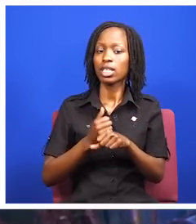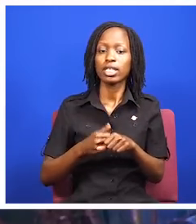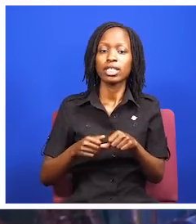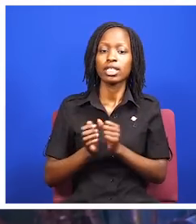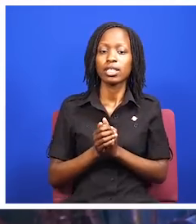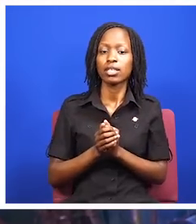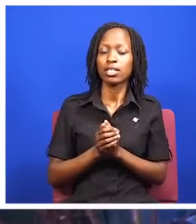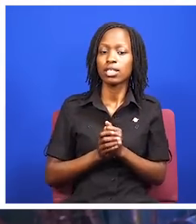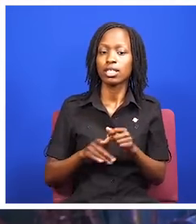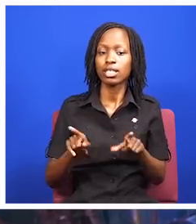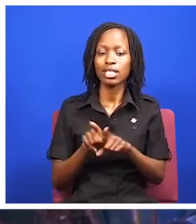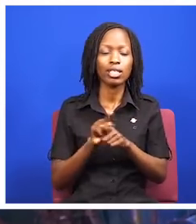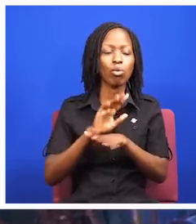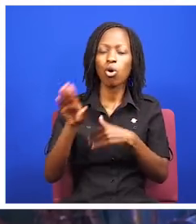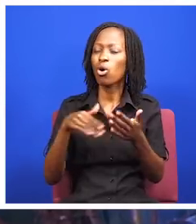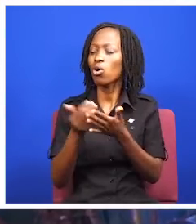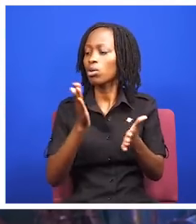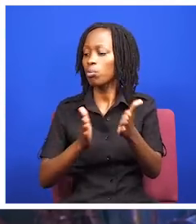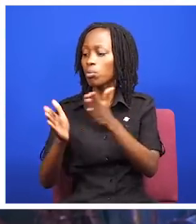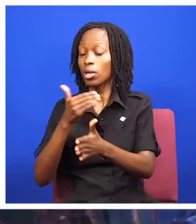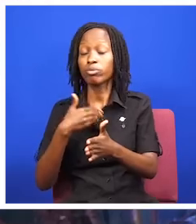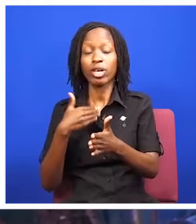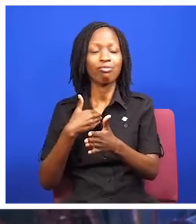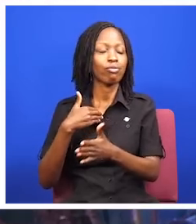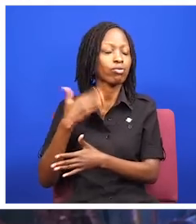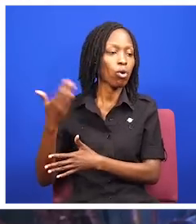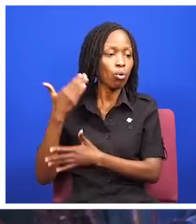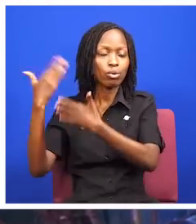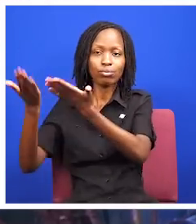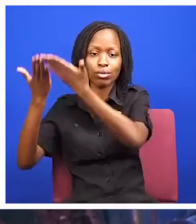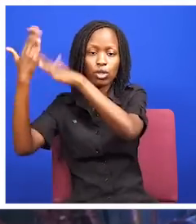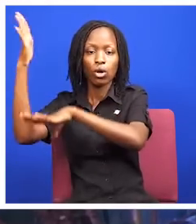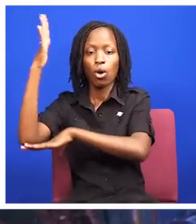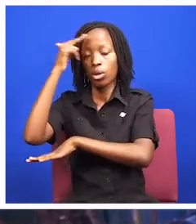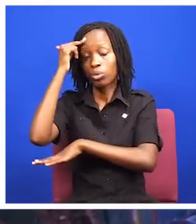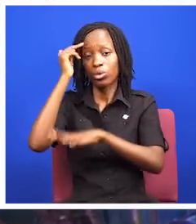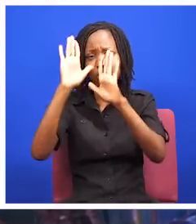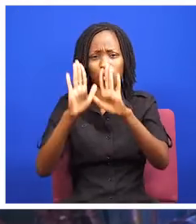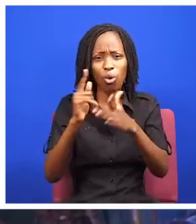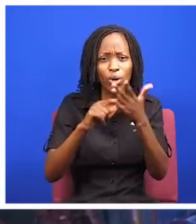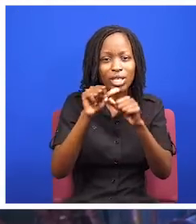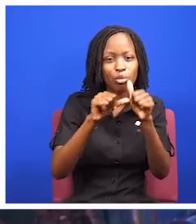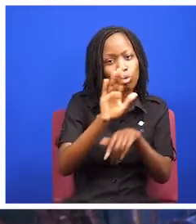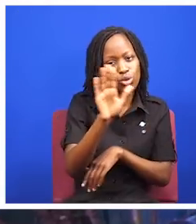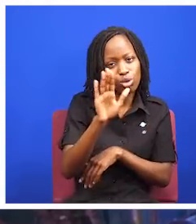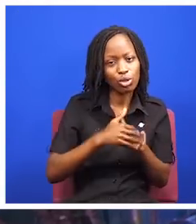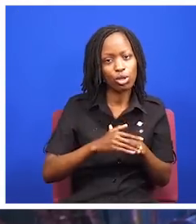just that, every plan that I have, I'll be committing to God because it is important. How about you guys at